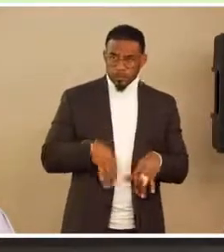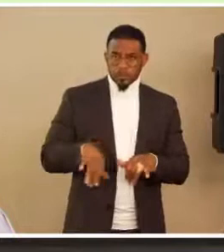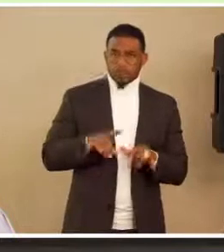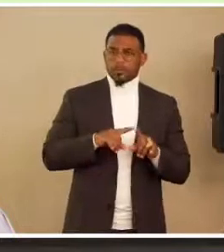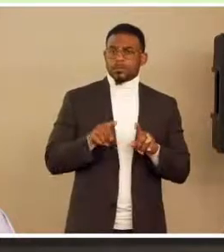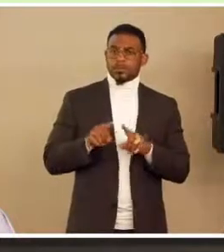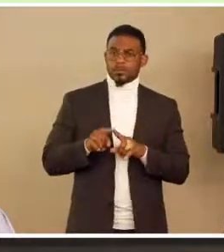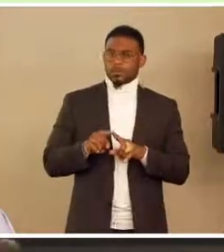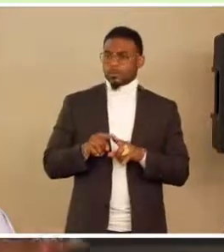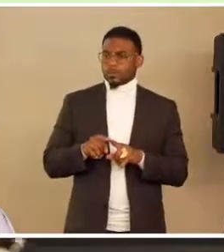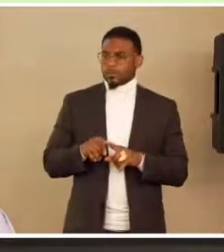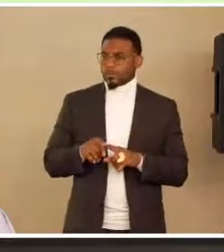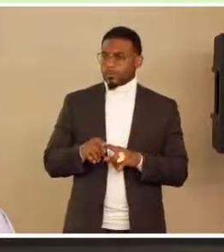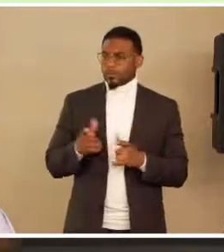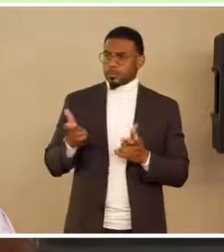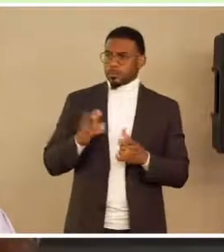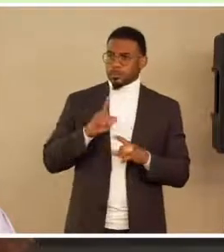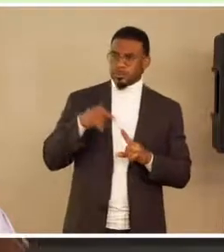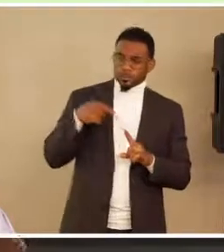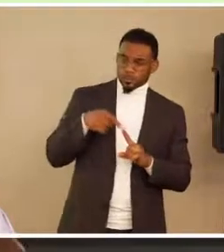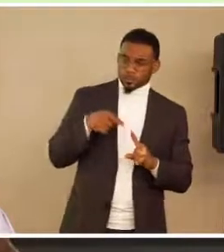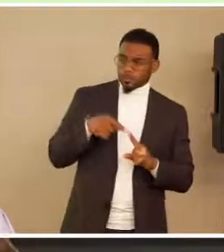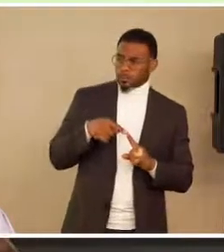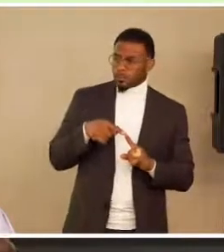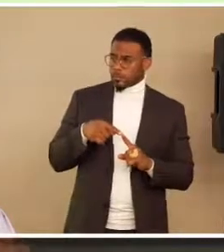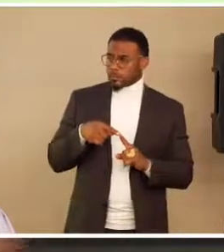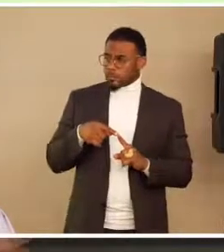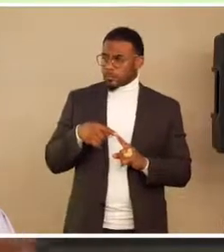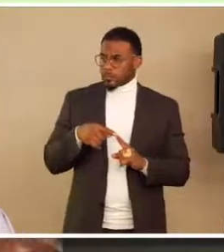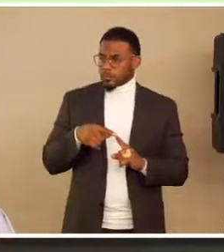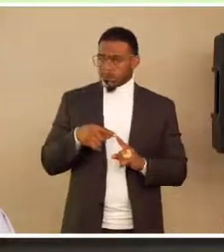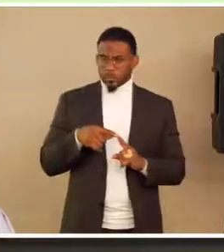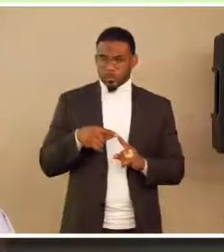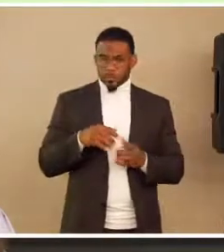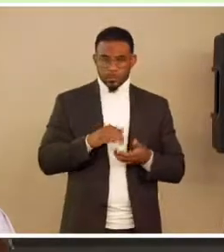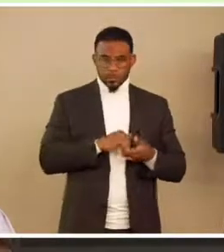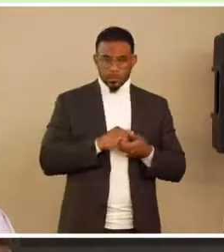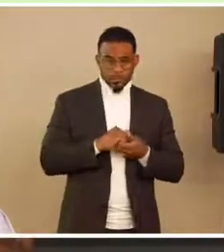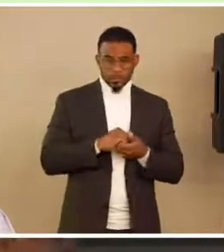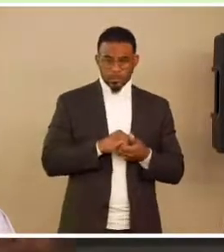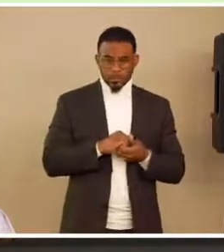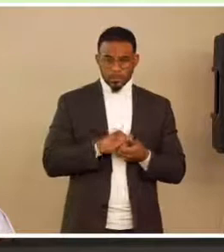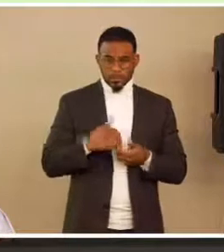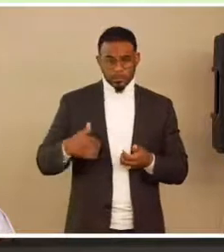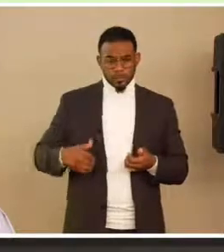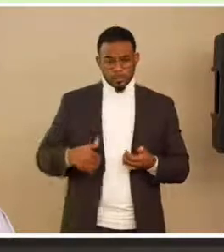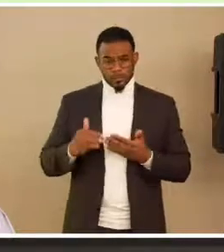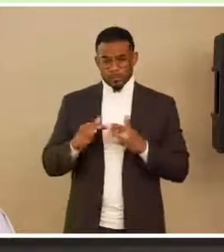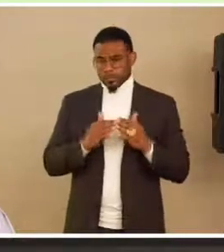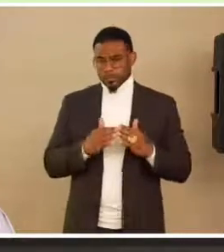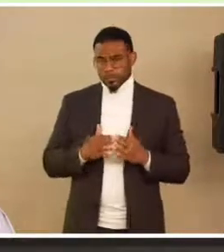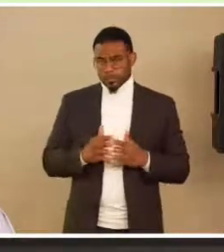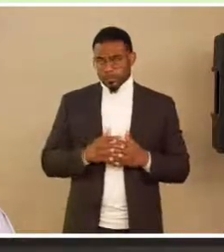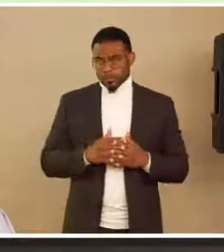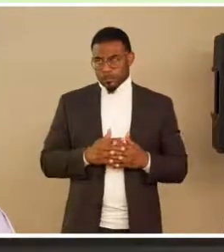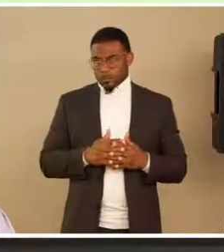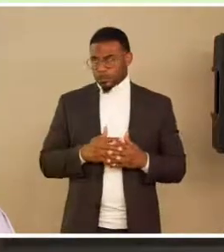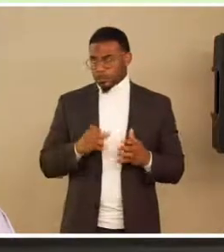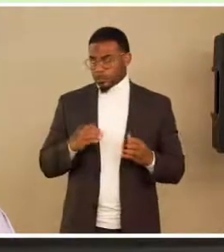norms but also bring about a camaraderie and a sense of community.